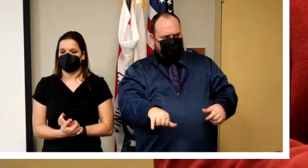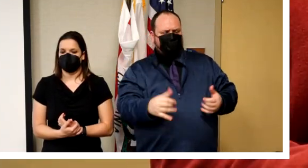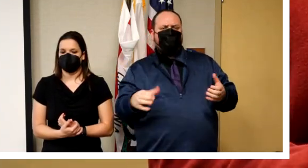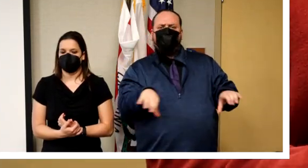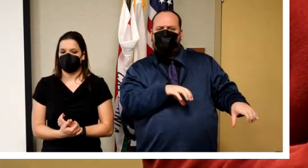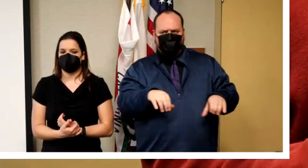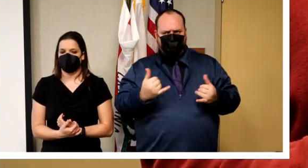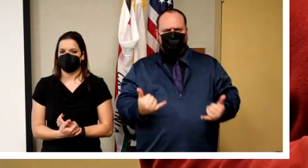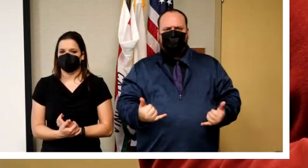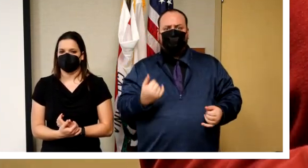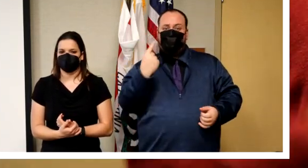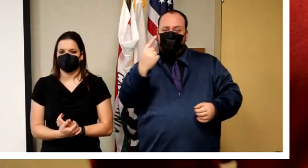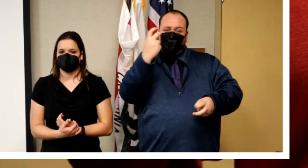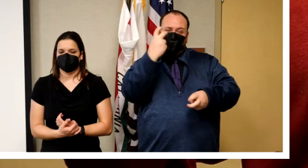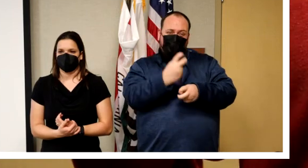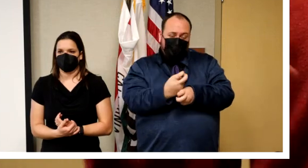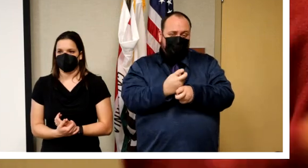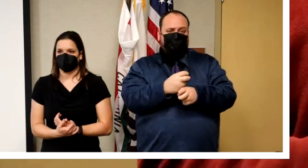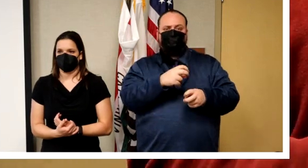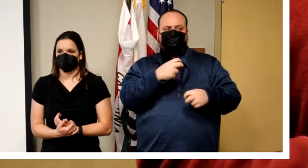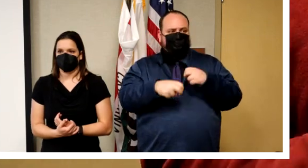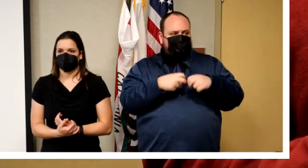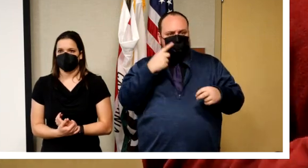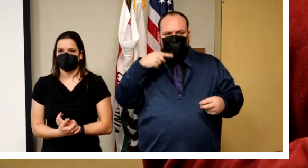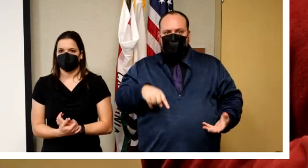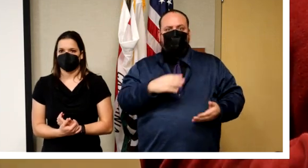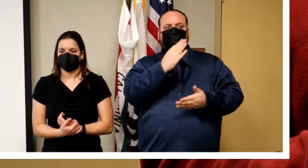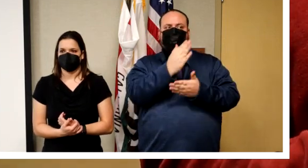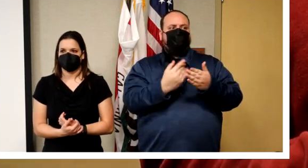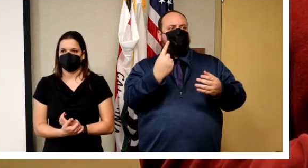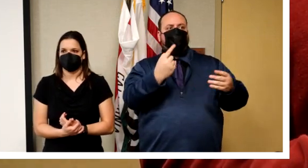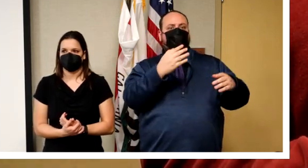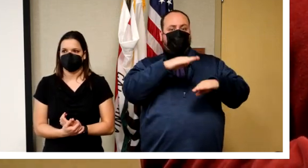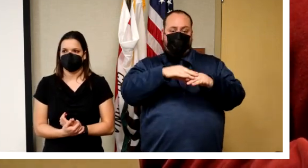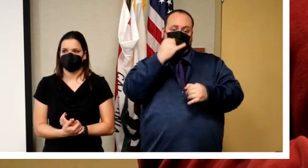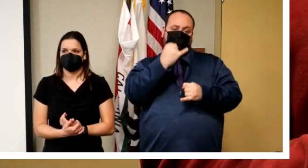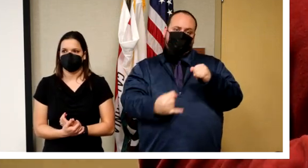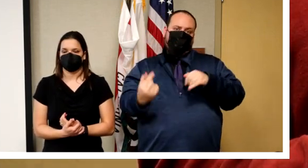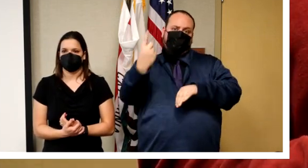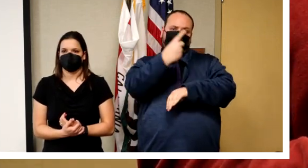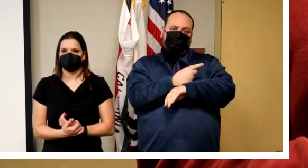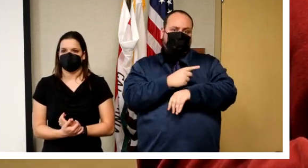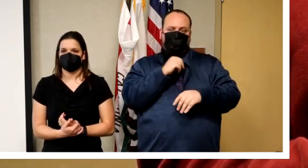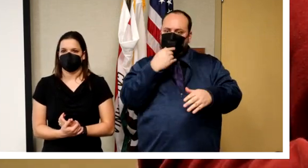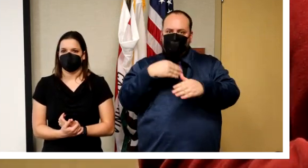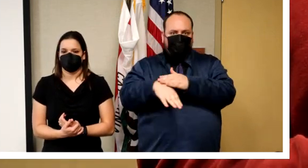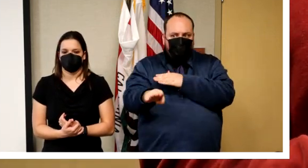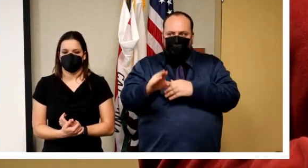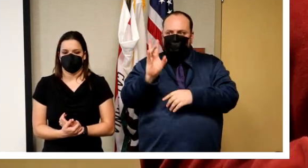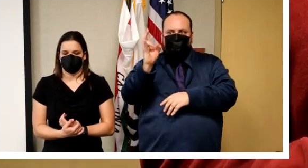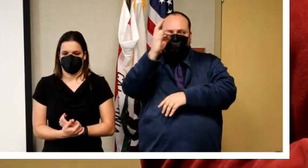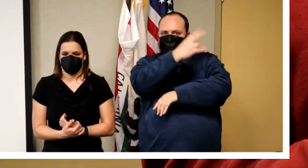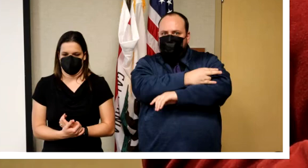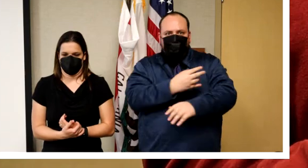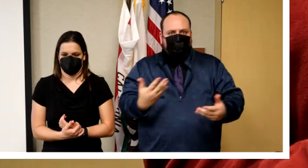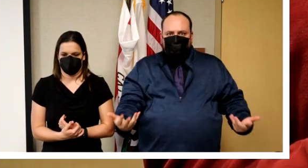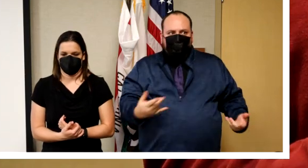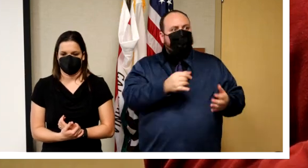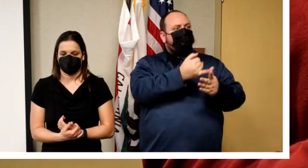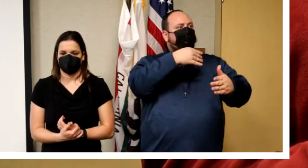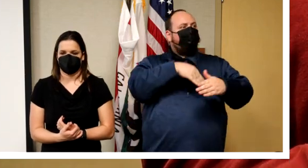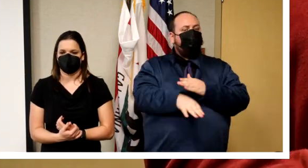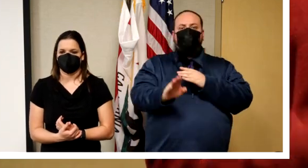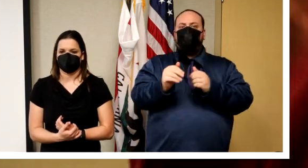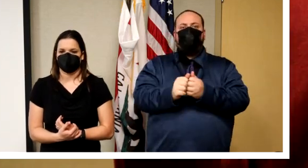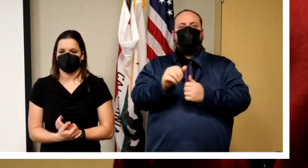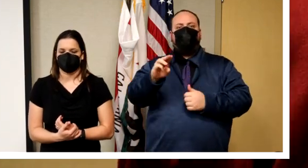of the difficult issues for the board is, if somebody comes in with a map on the final day, even though it's supposed to be posted 7 days in advance, it happens.